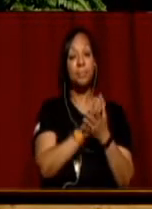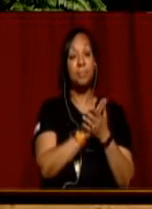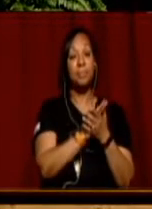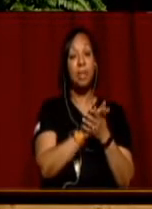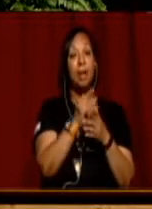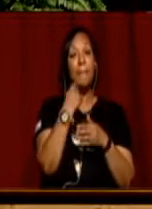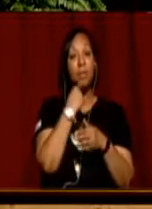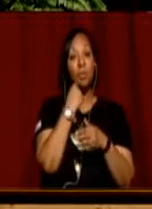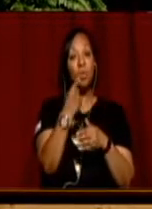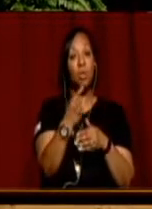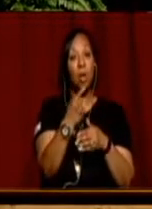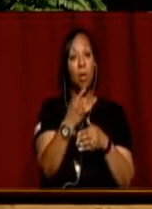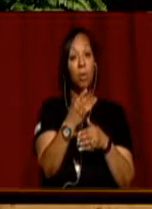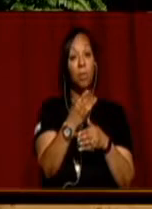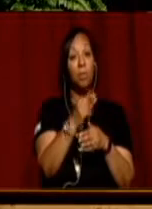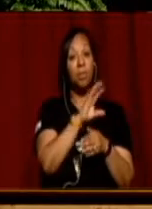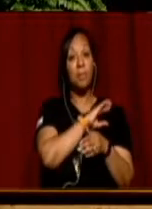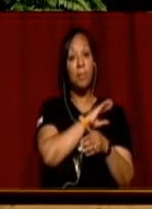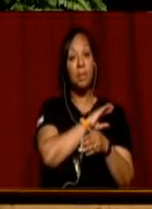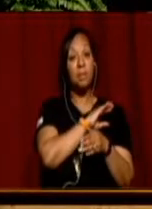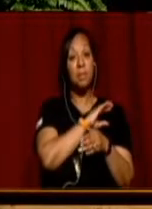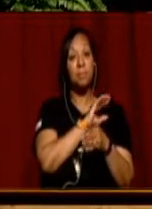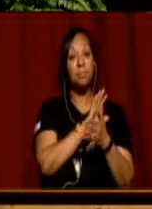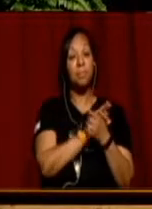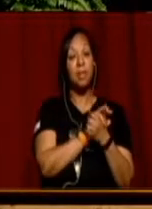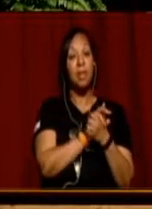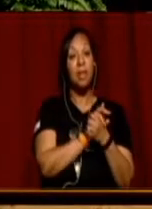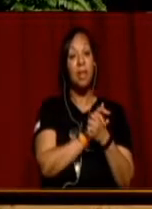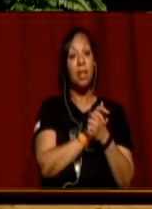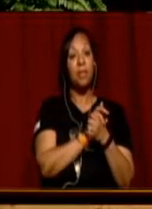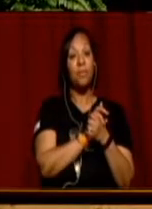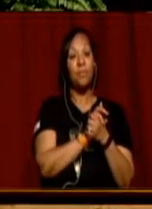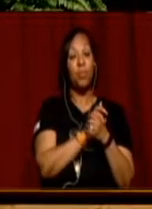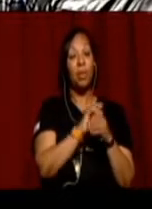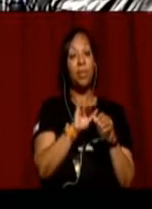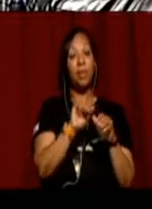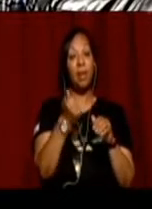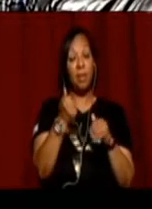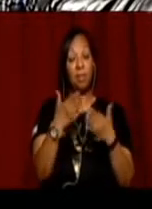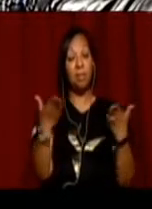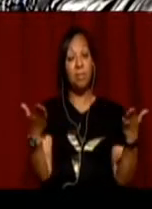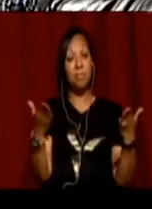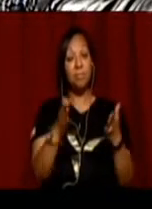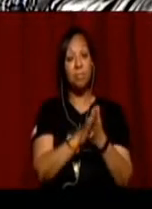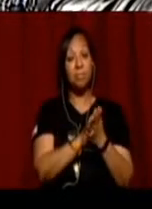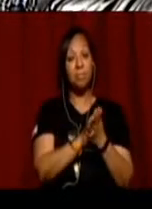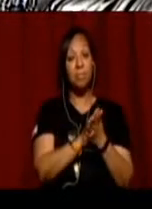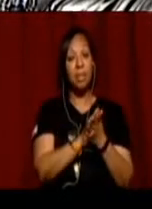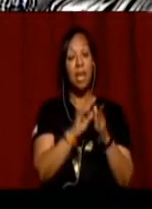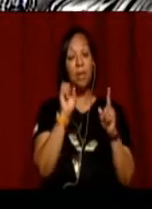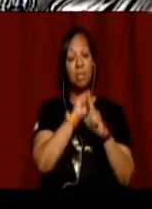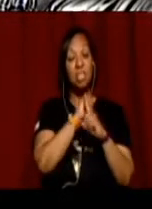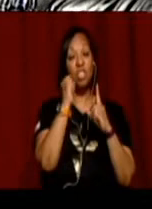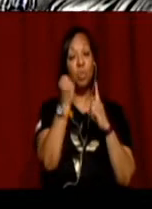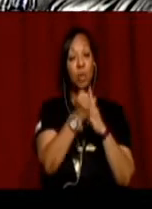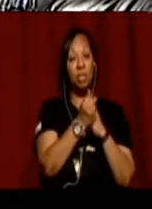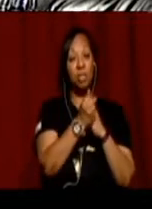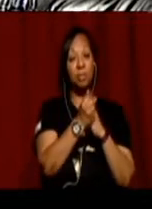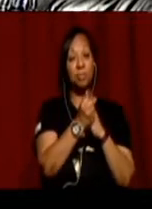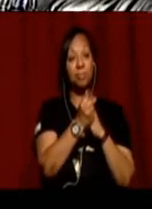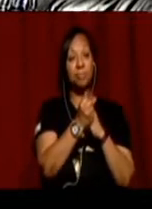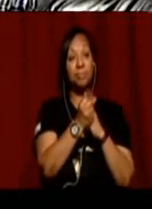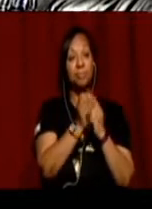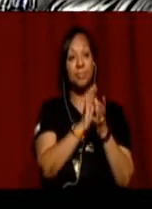saw, however, the police responding with tear gas and rubber bullets to the crowd. So it is a situation that, a nonviolent